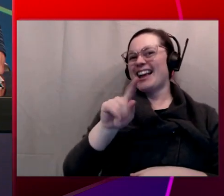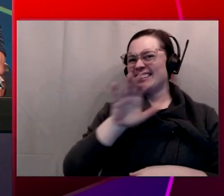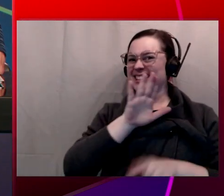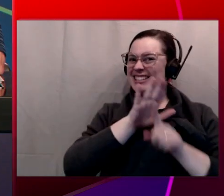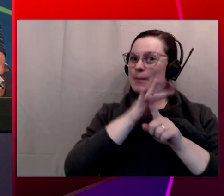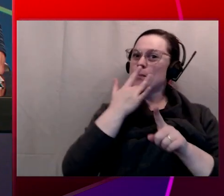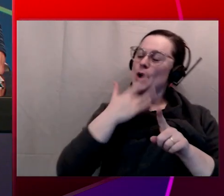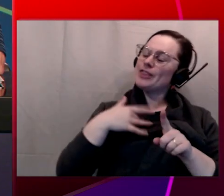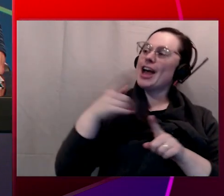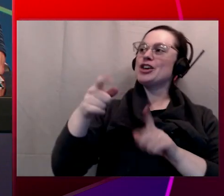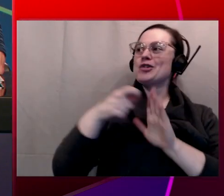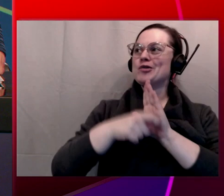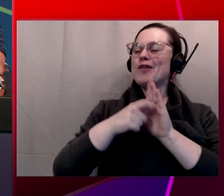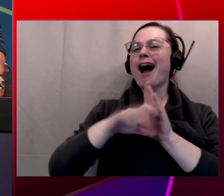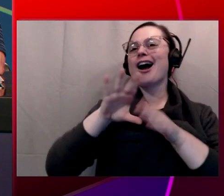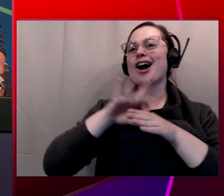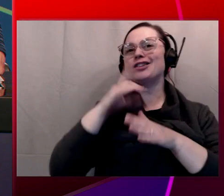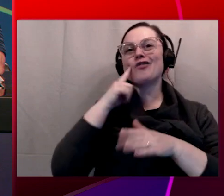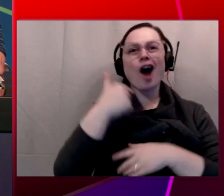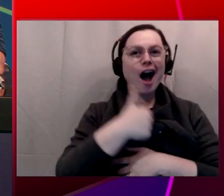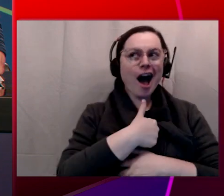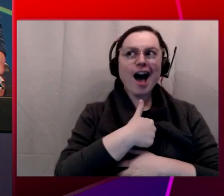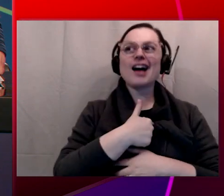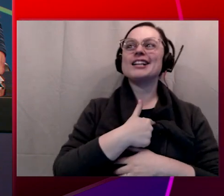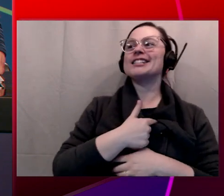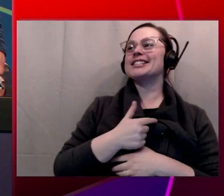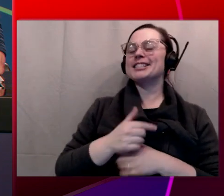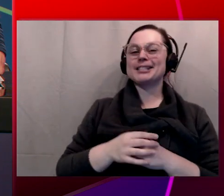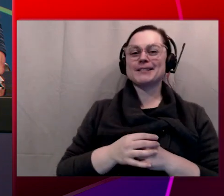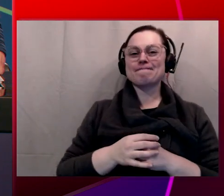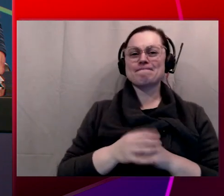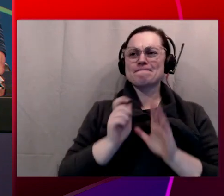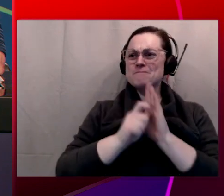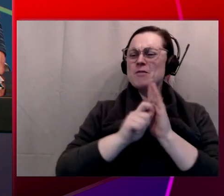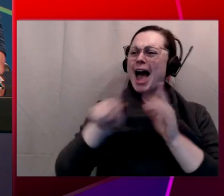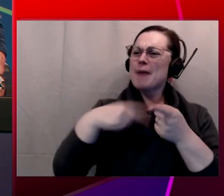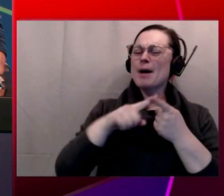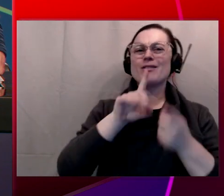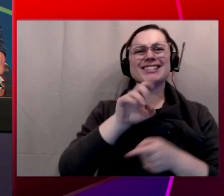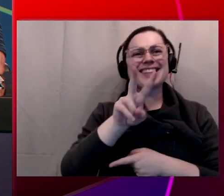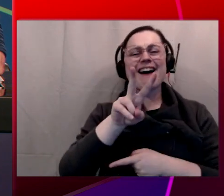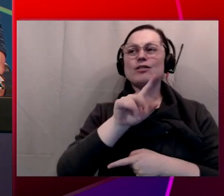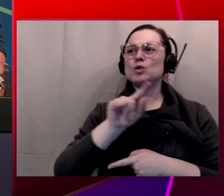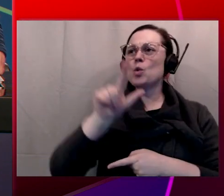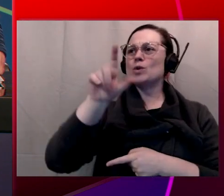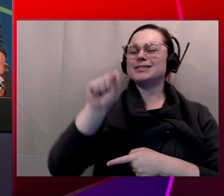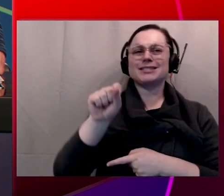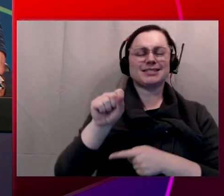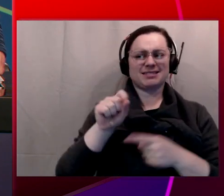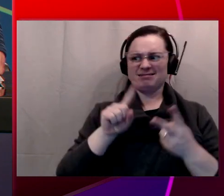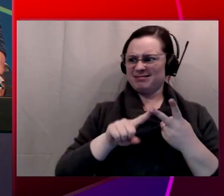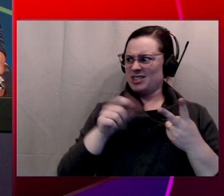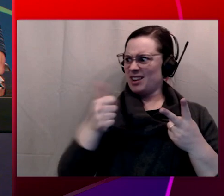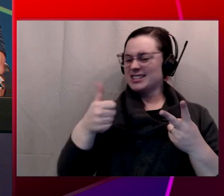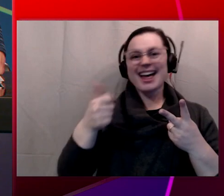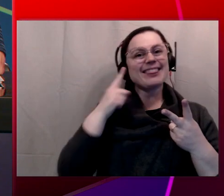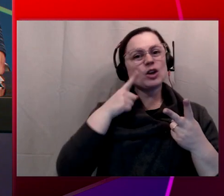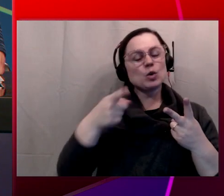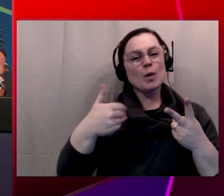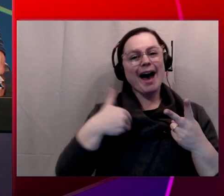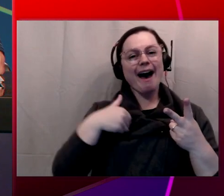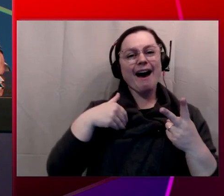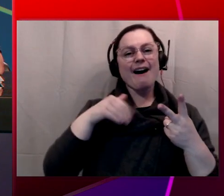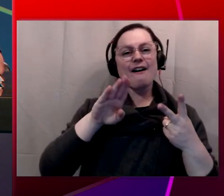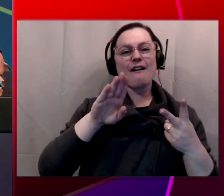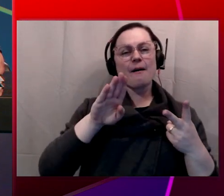creator for us, and you write content all about DevTools and what else? I think you have this blog